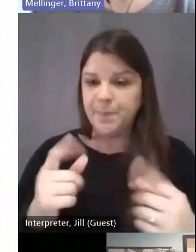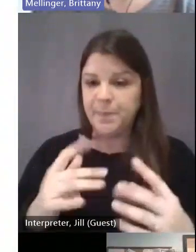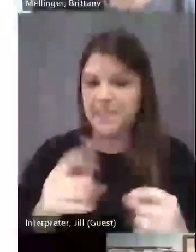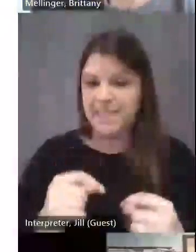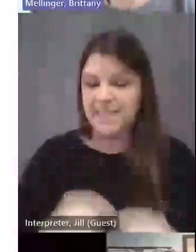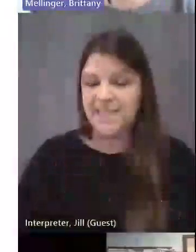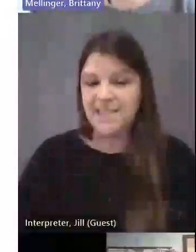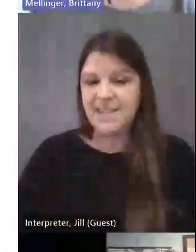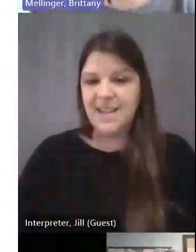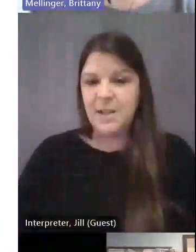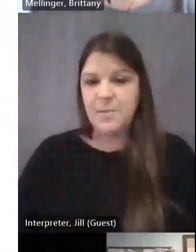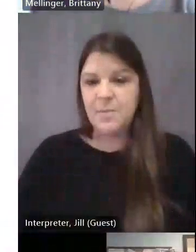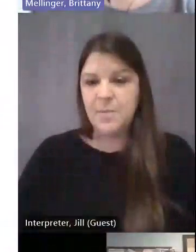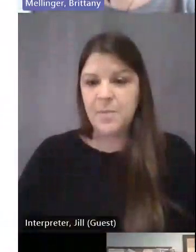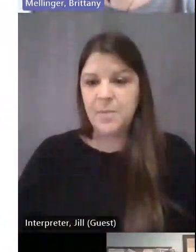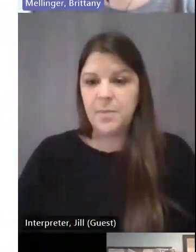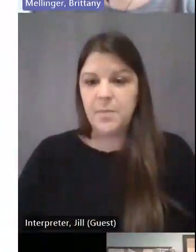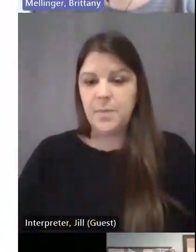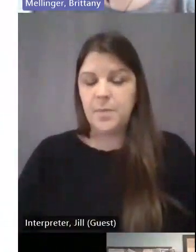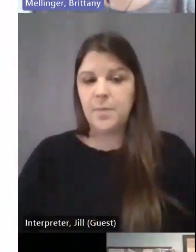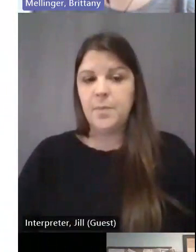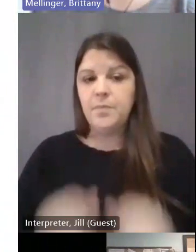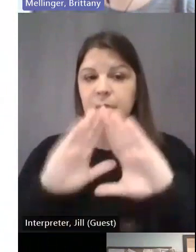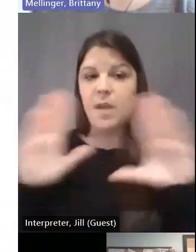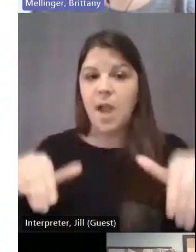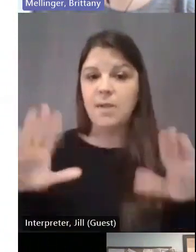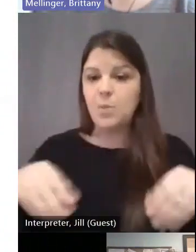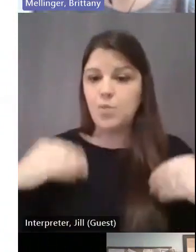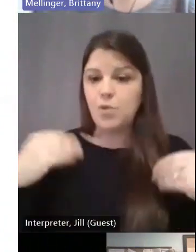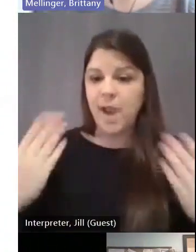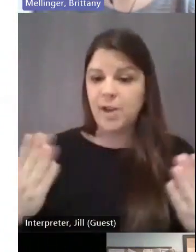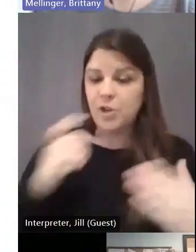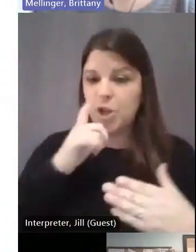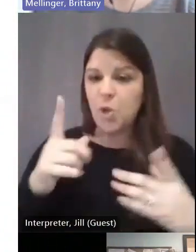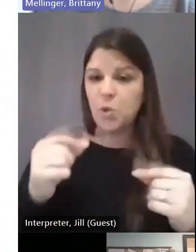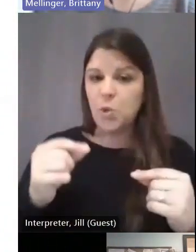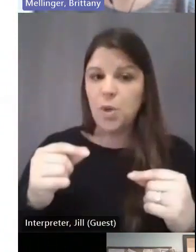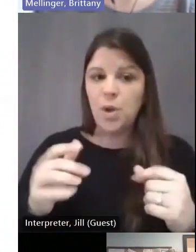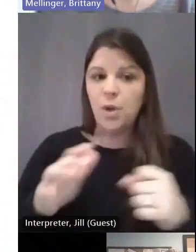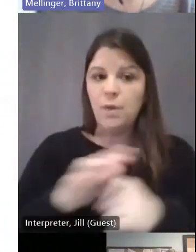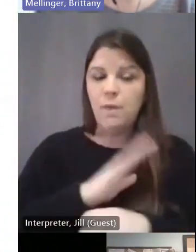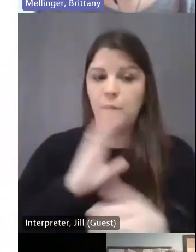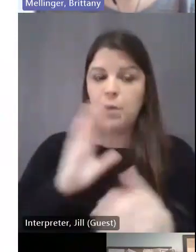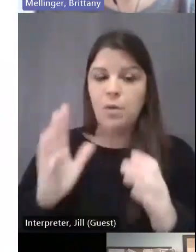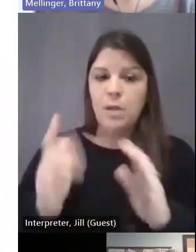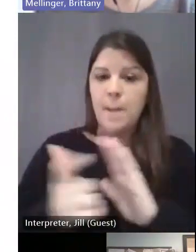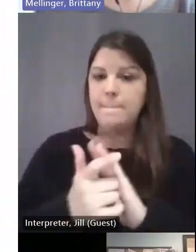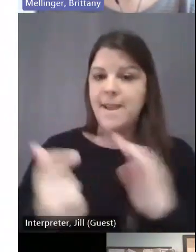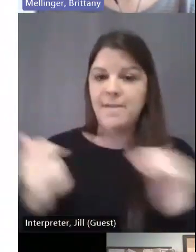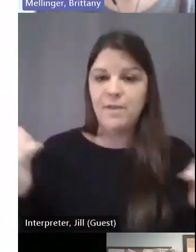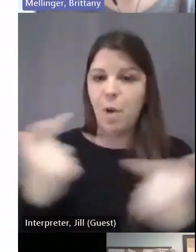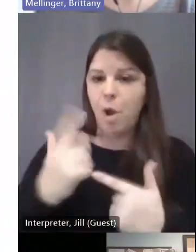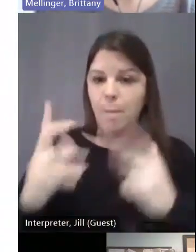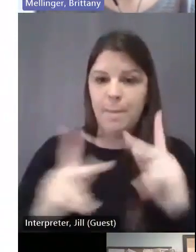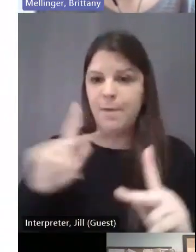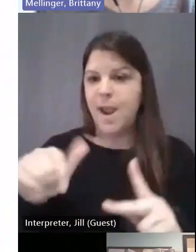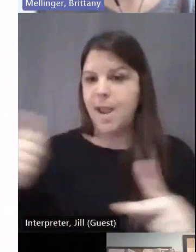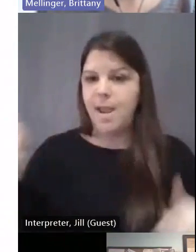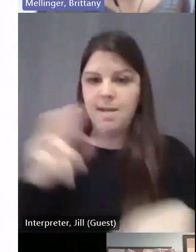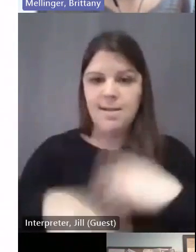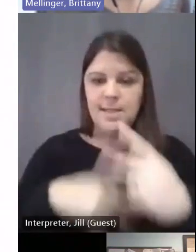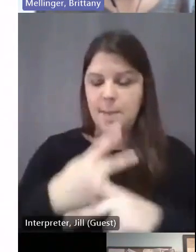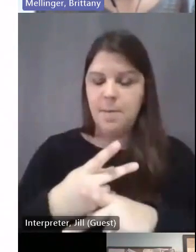of. A housing provider should also not do a blanket ban, completely banning anyone for any type of offense,